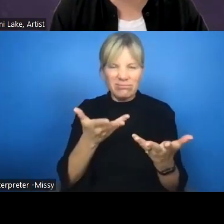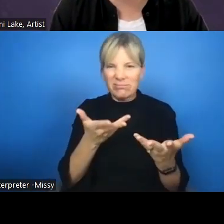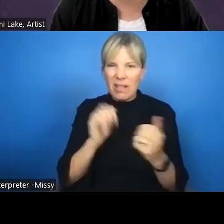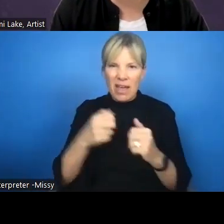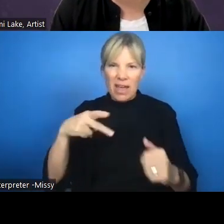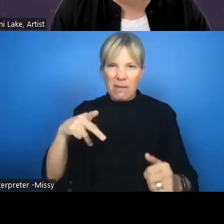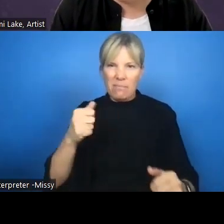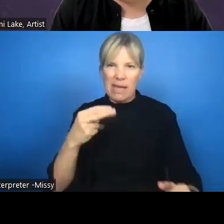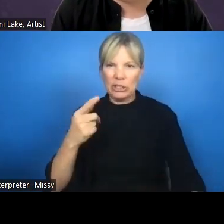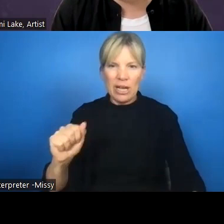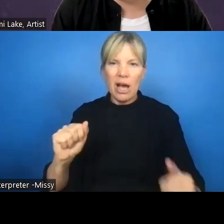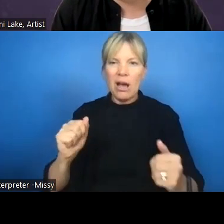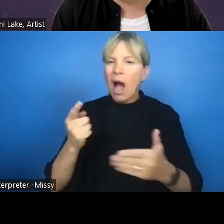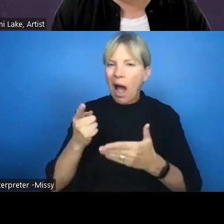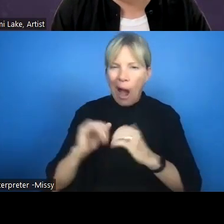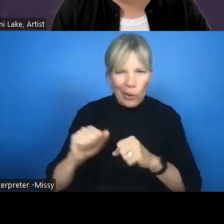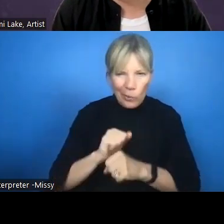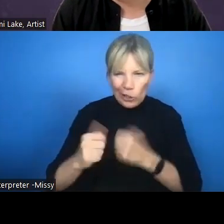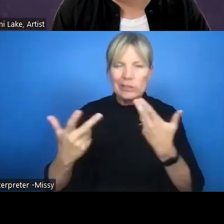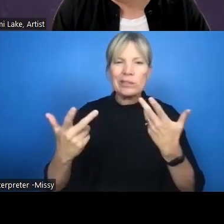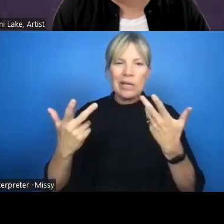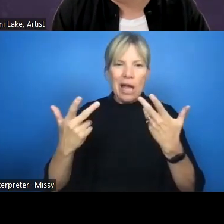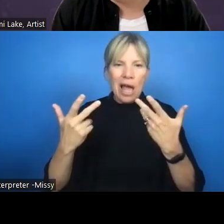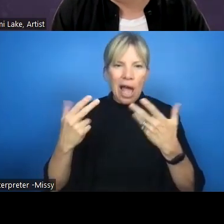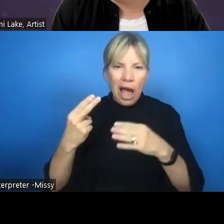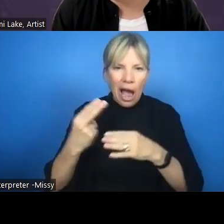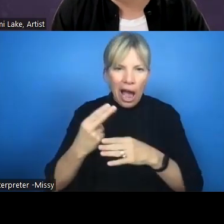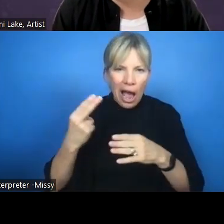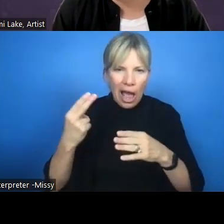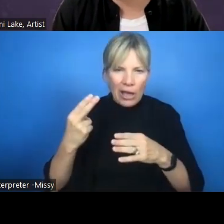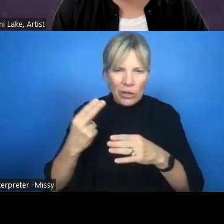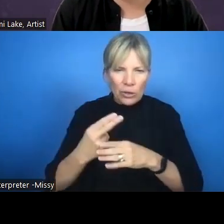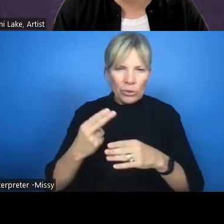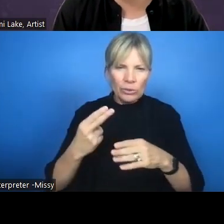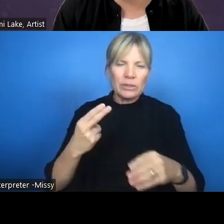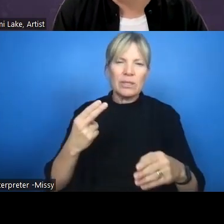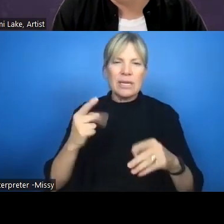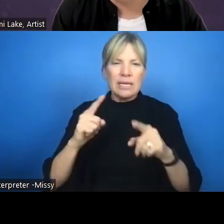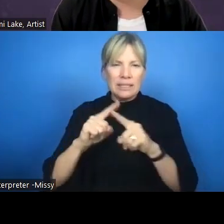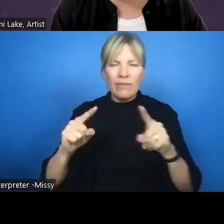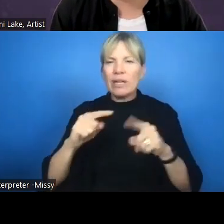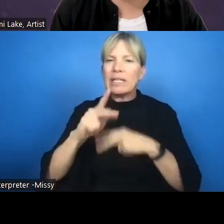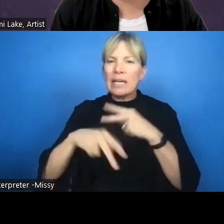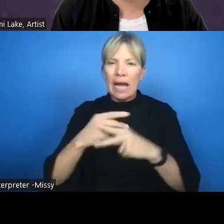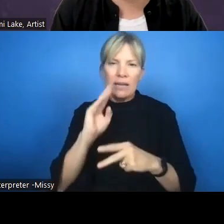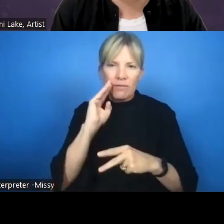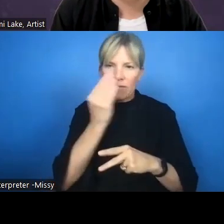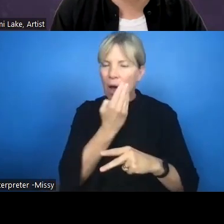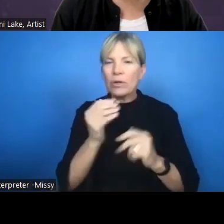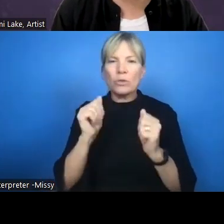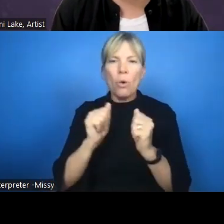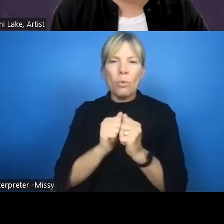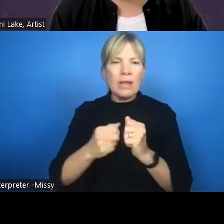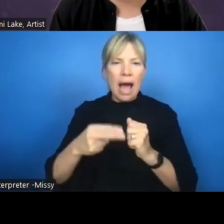Pangea work. I use anti-girl kimonos and then digitize individual flowers with high-res